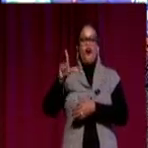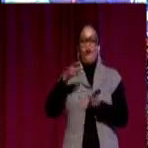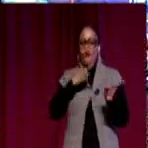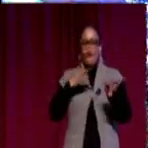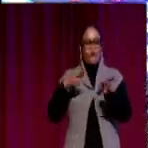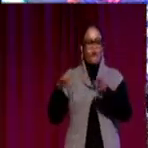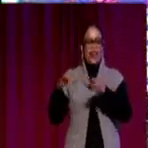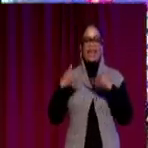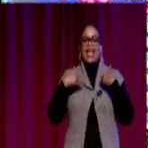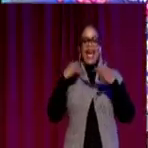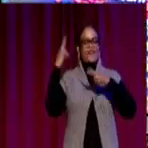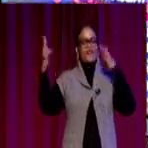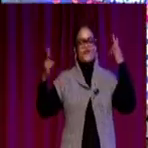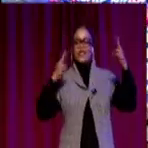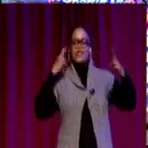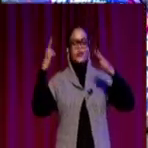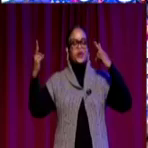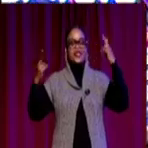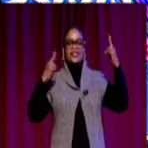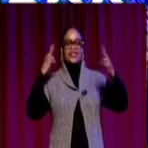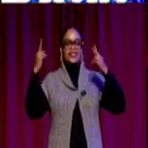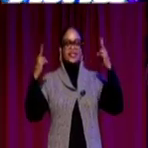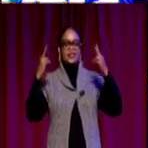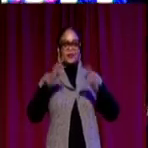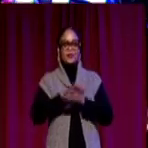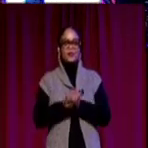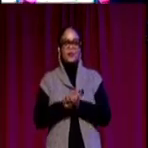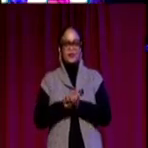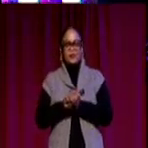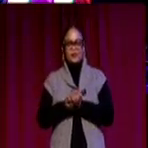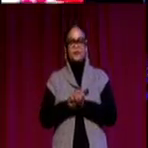already got the victory.